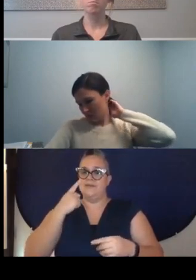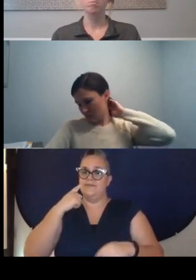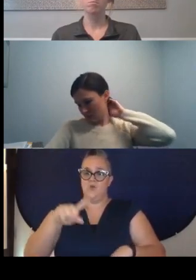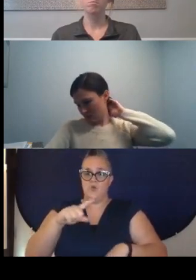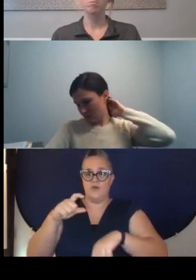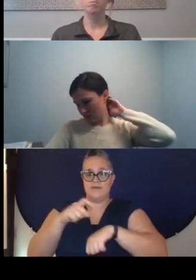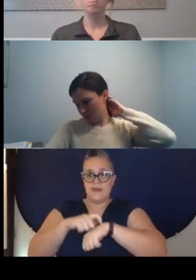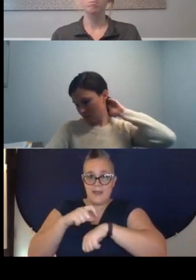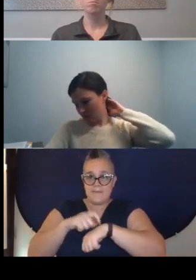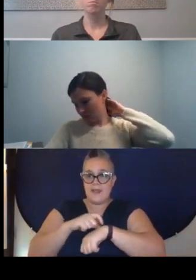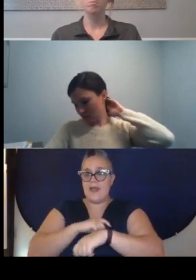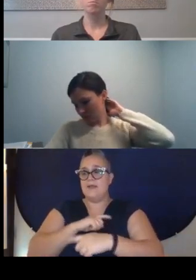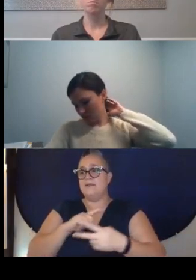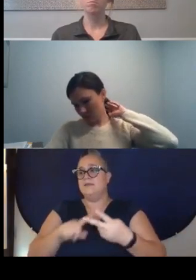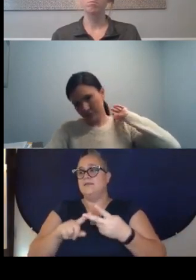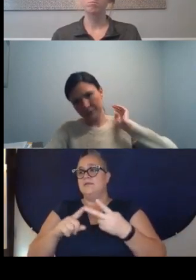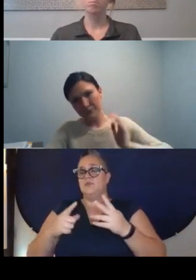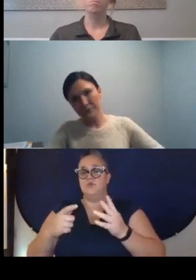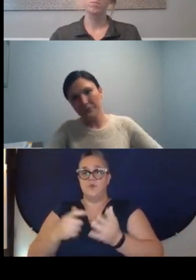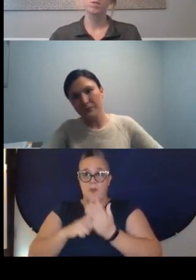of requirements.